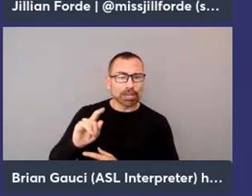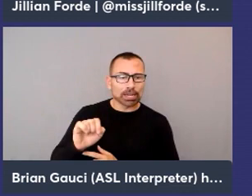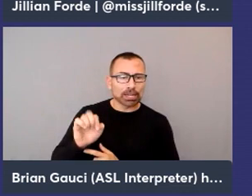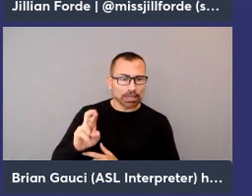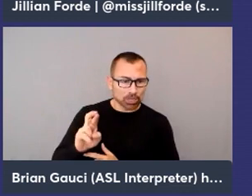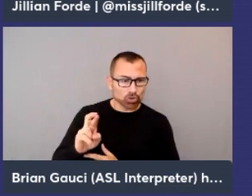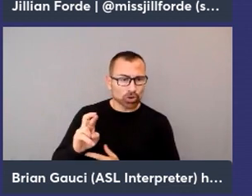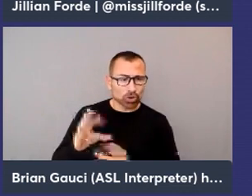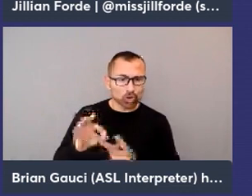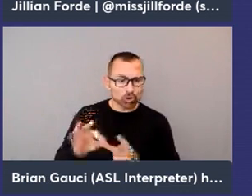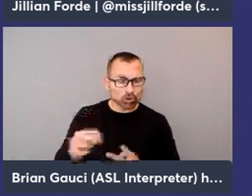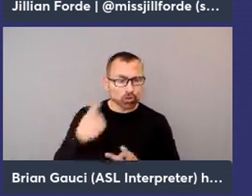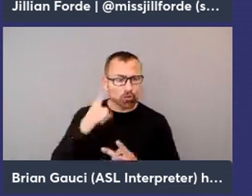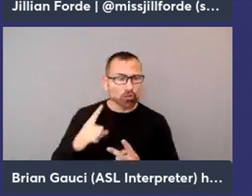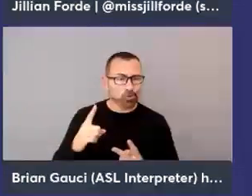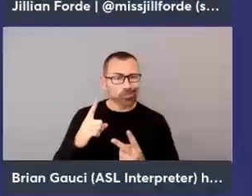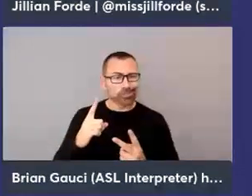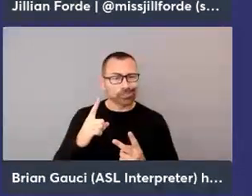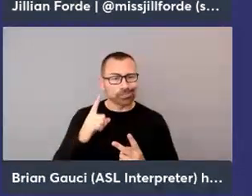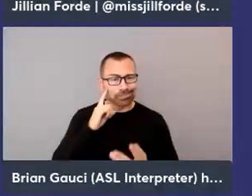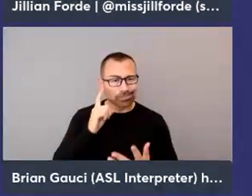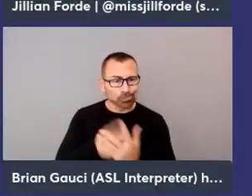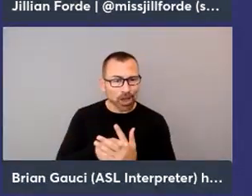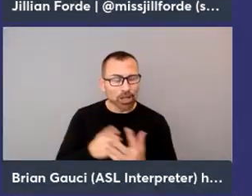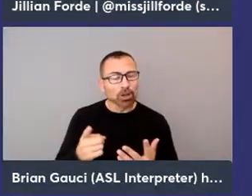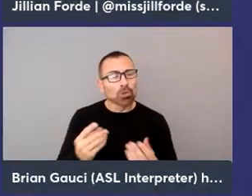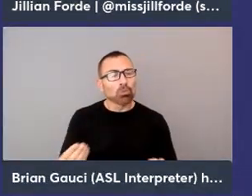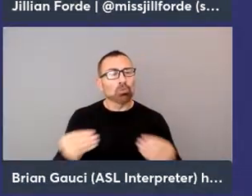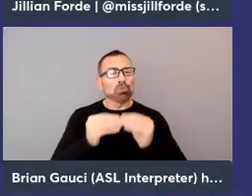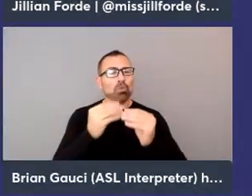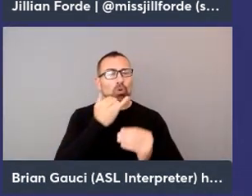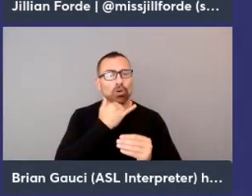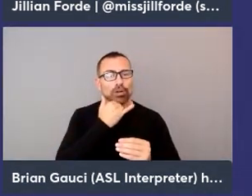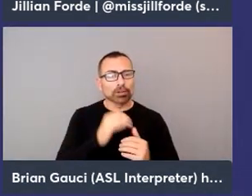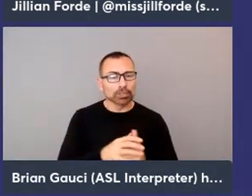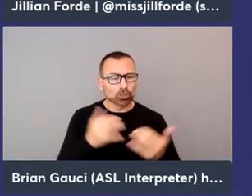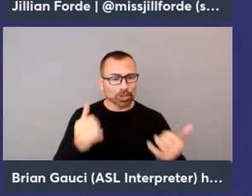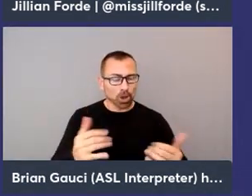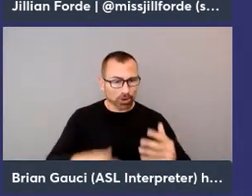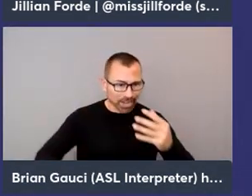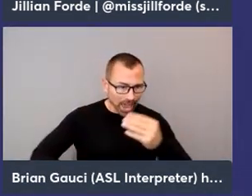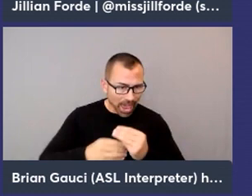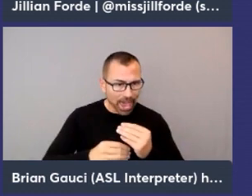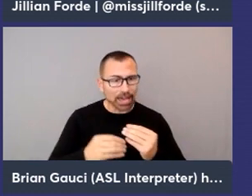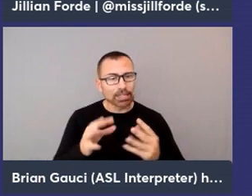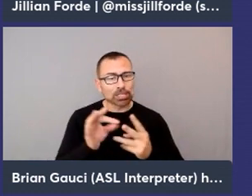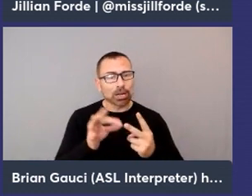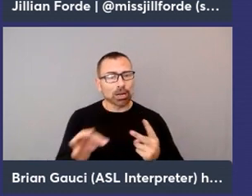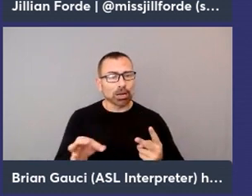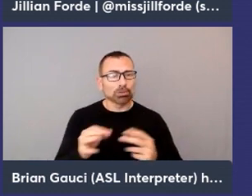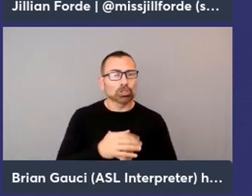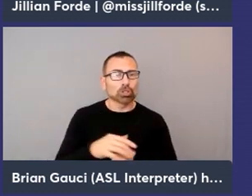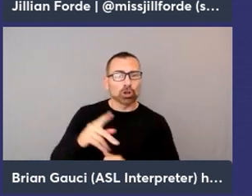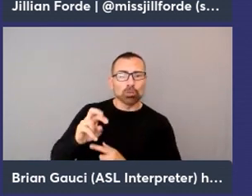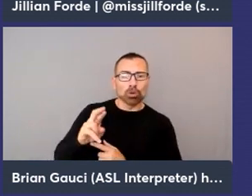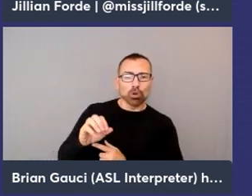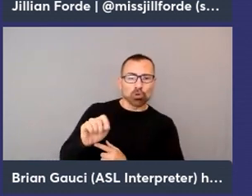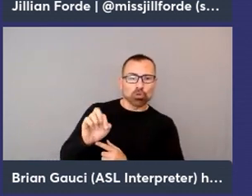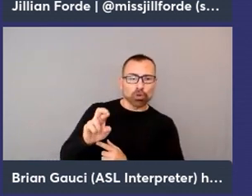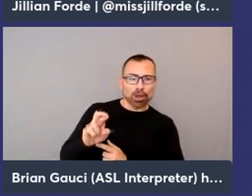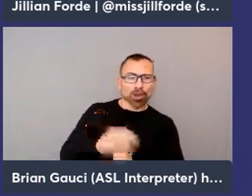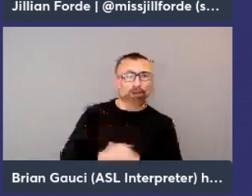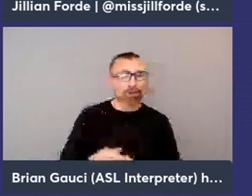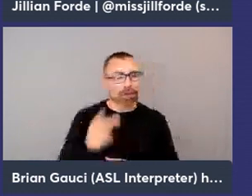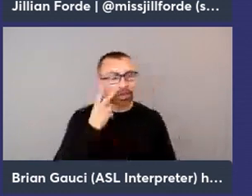more specific errors. So we can try it again with this optional parameter here. And we can see that it outputs what we expect from